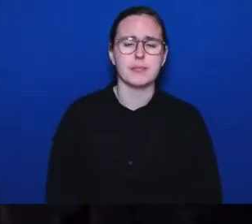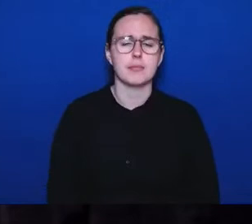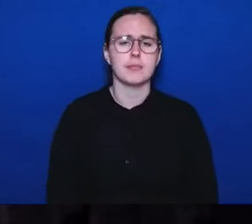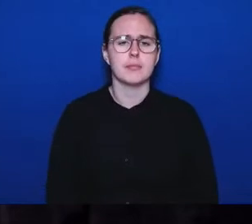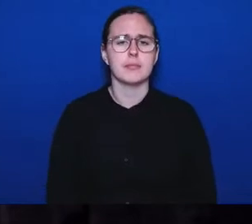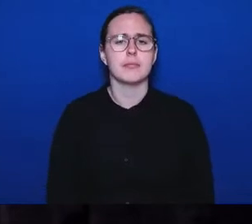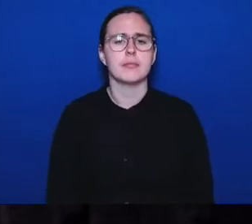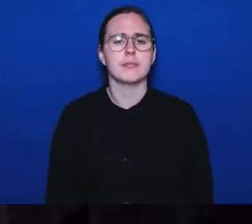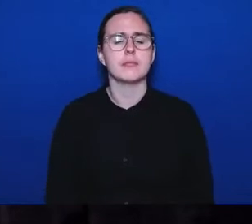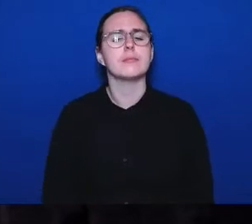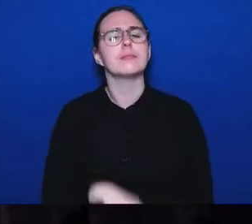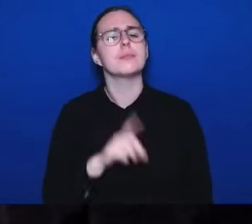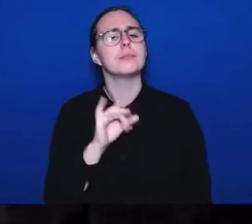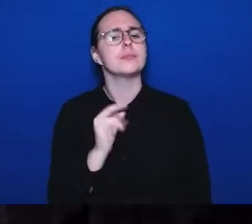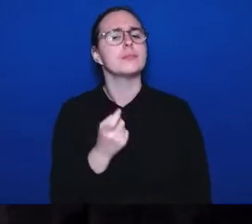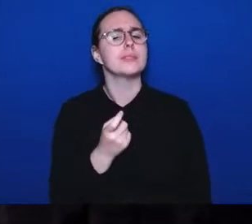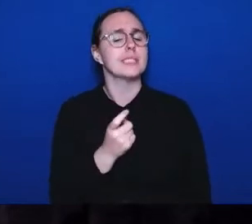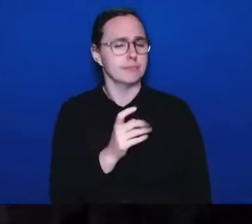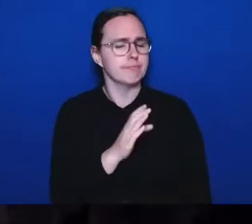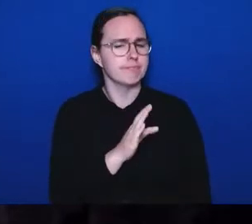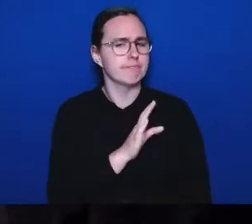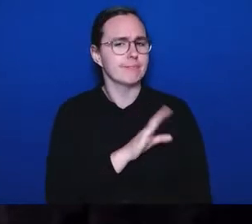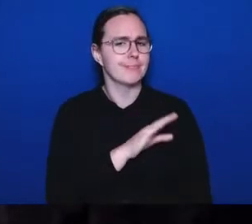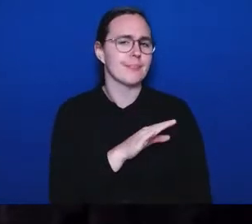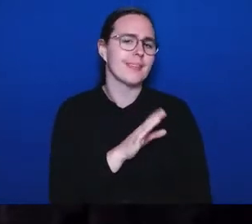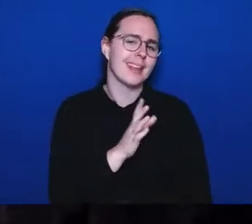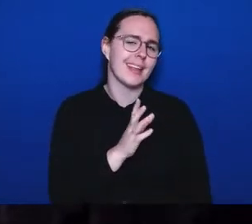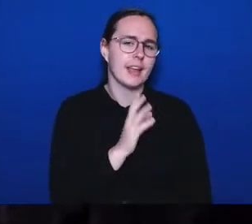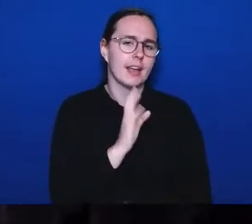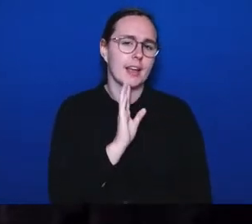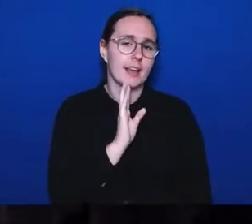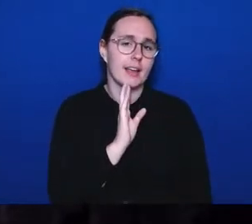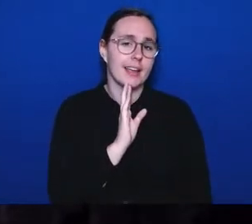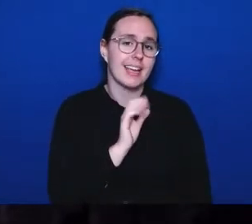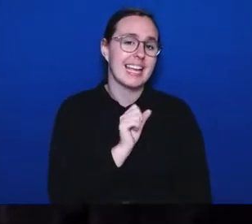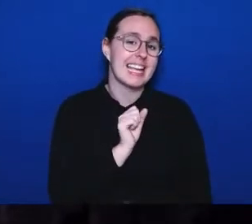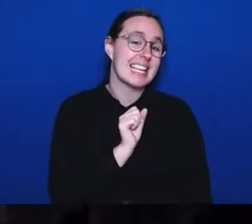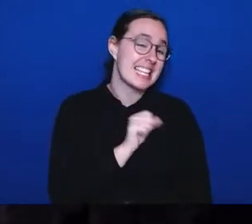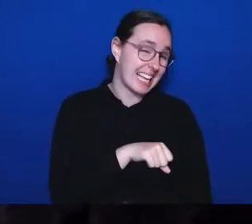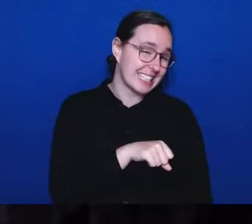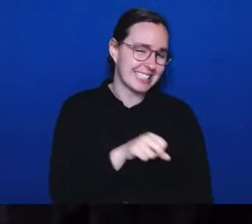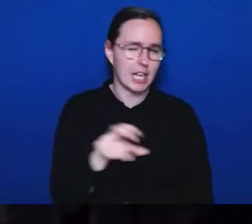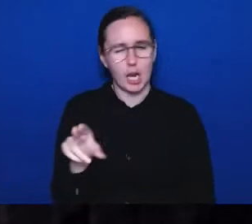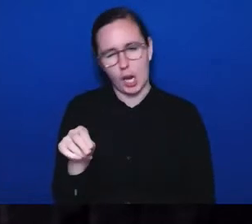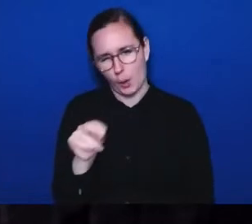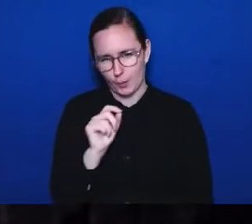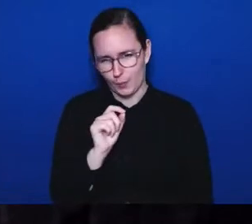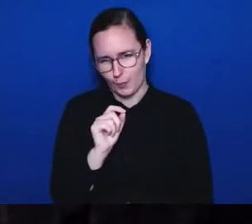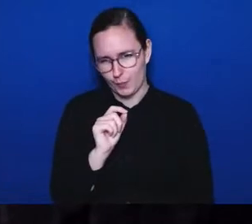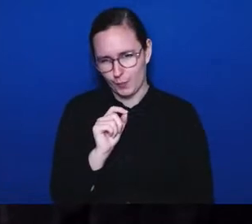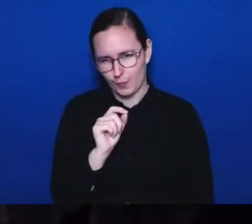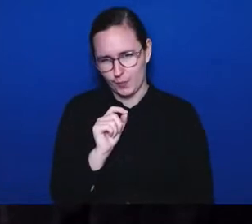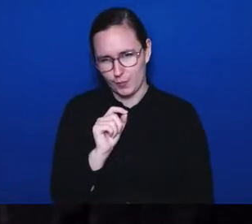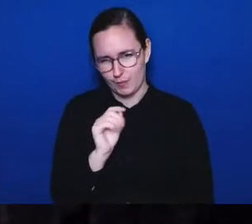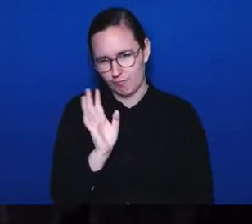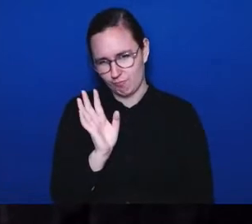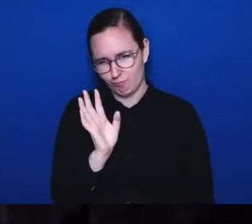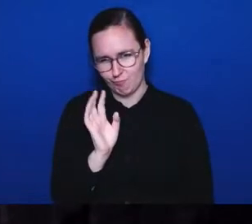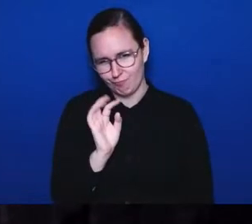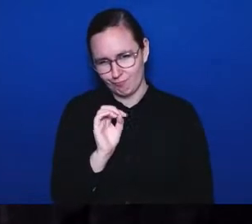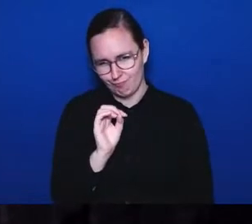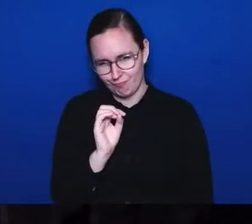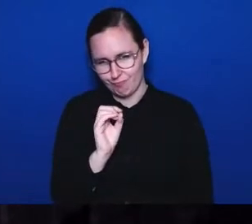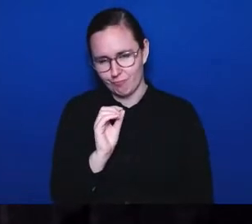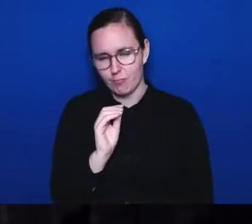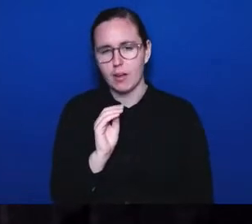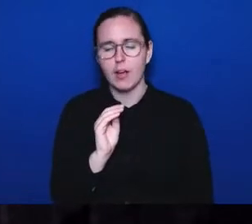I think the answer is yes and no, Vaughn. We know from the changes we've made already